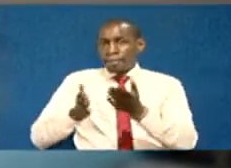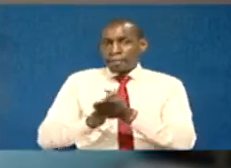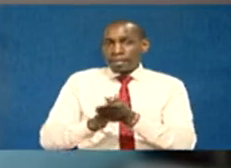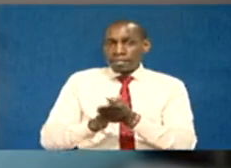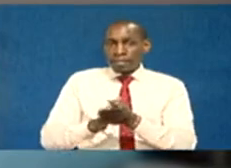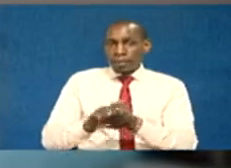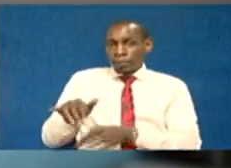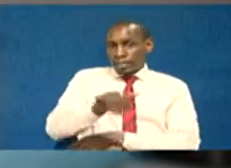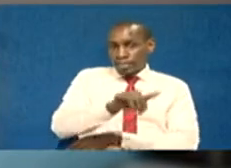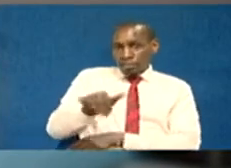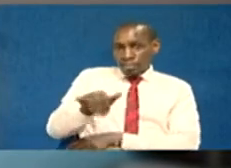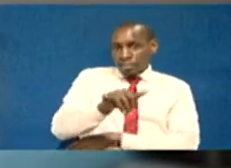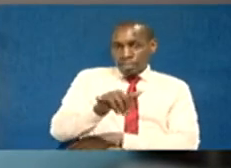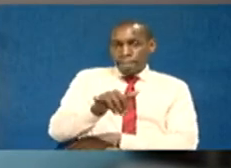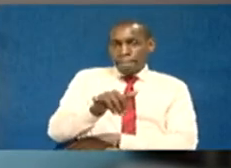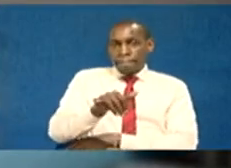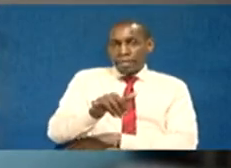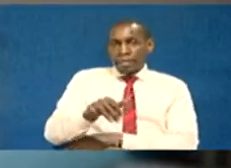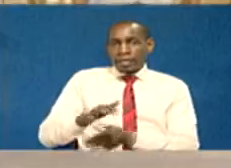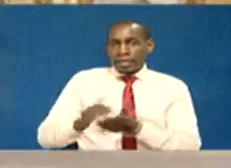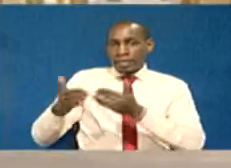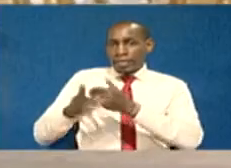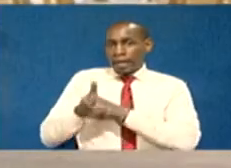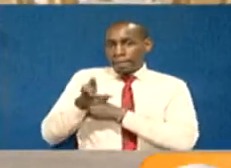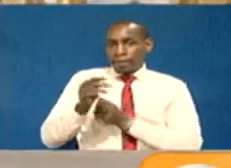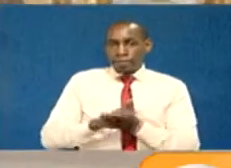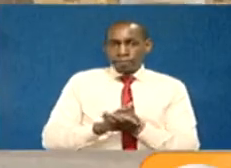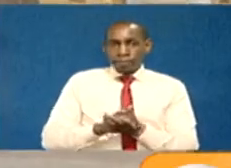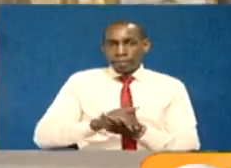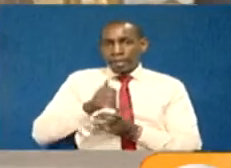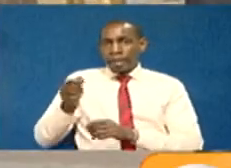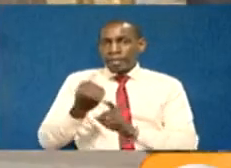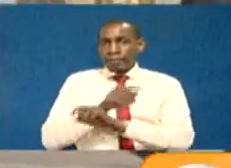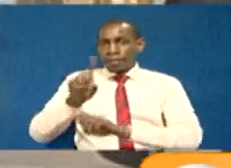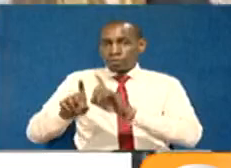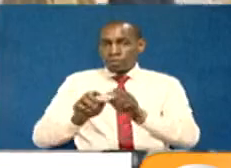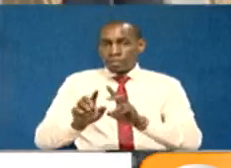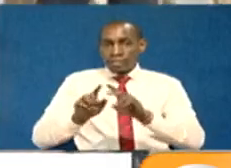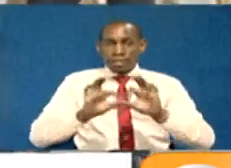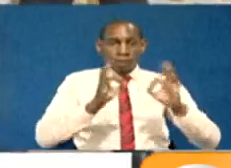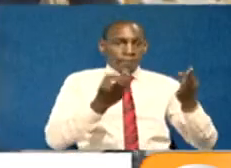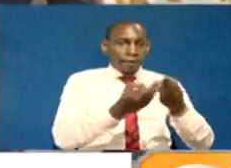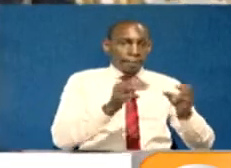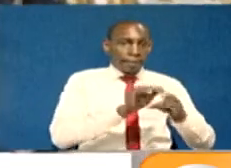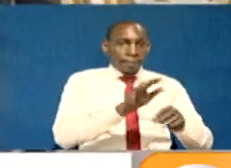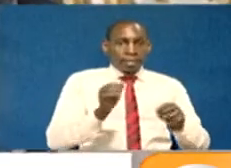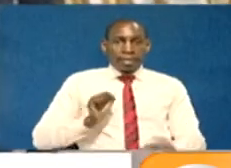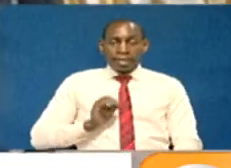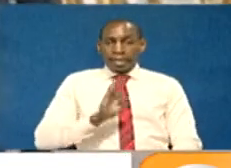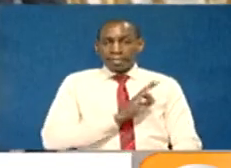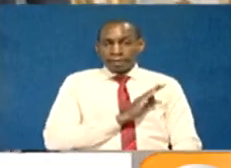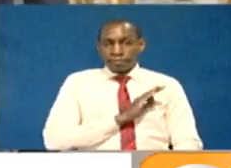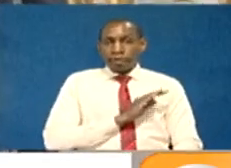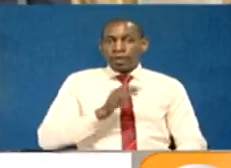were consistent with a close-range shot. Another round of questioning was effected for family members and staffers